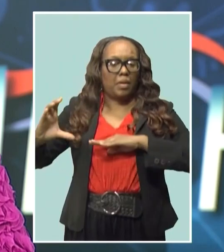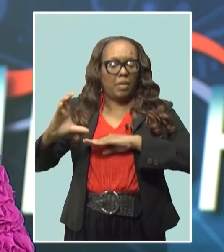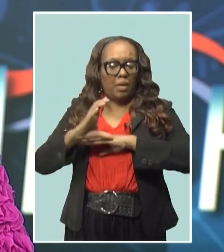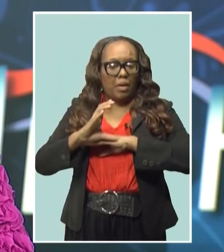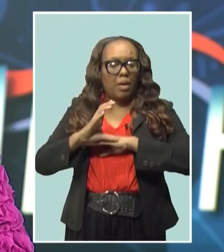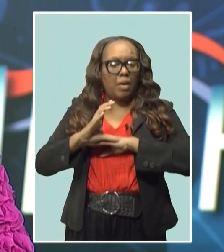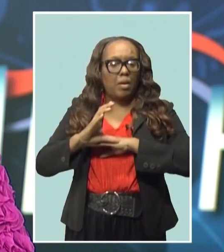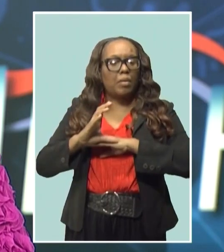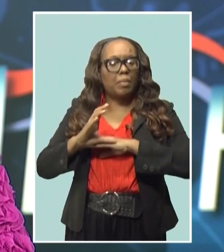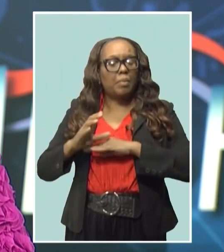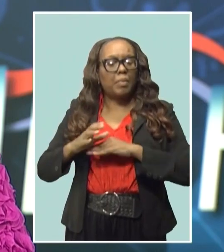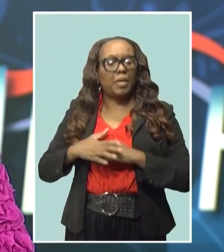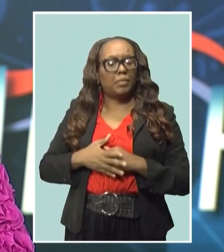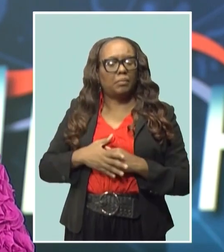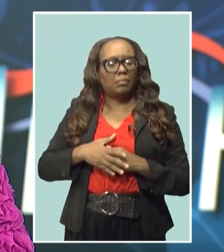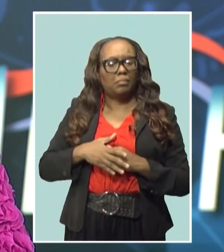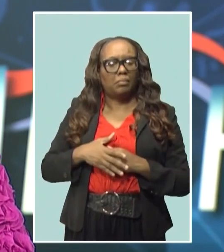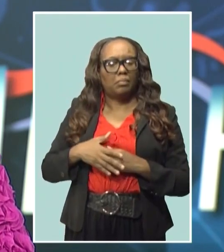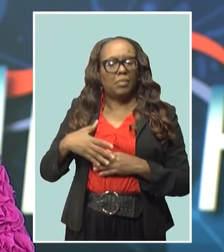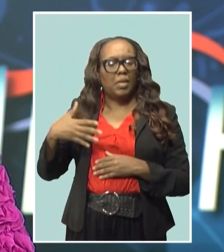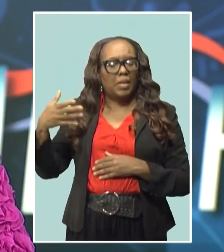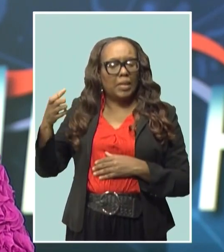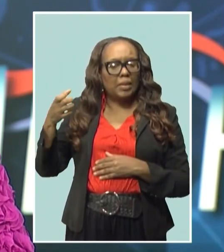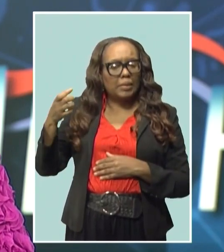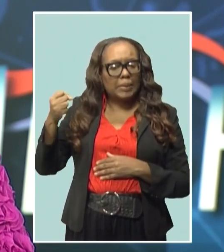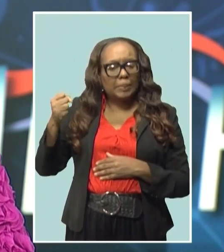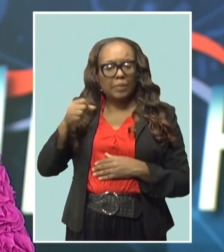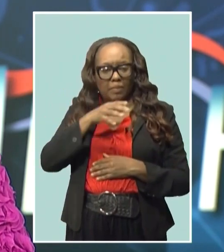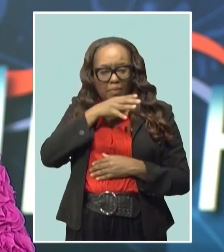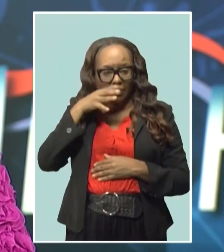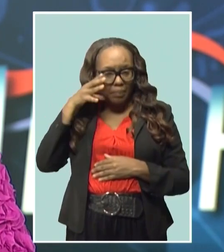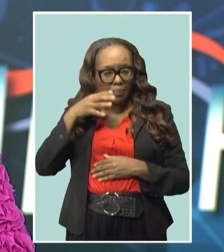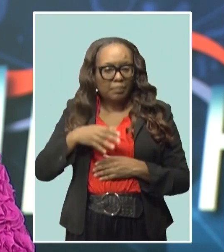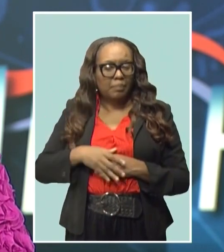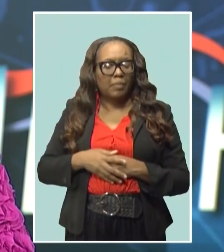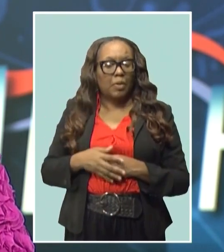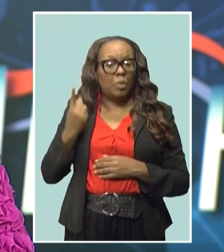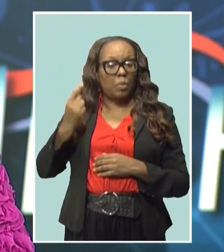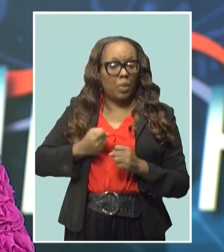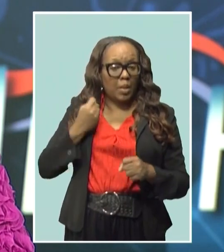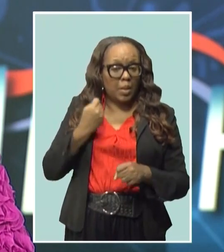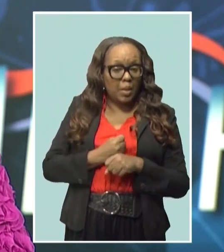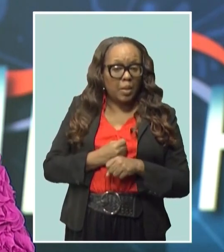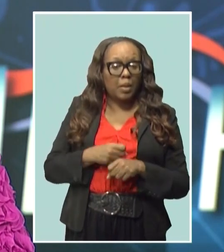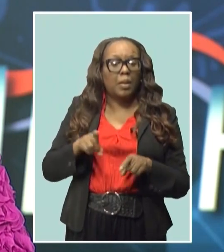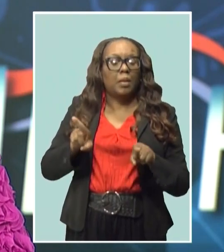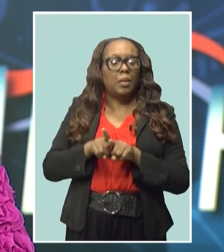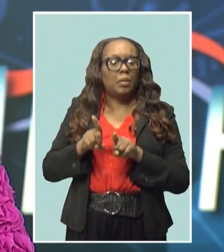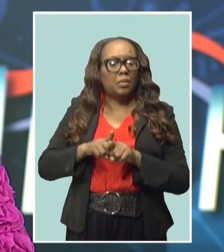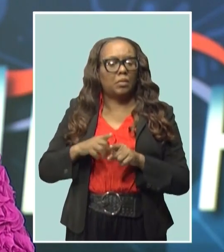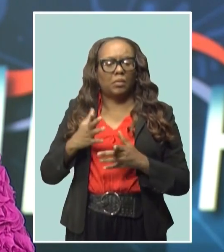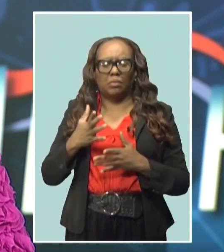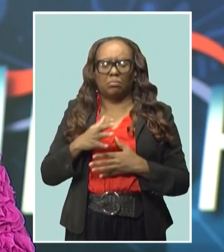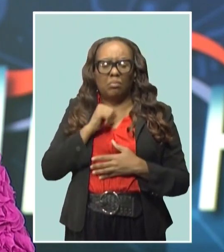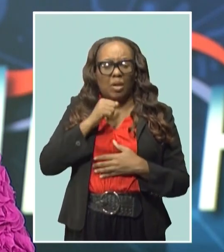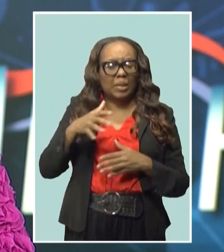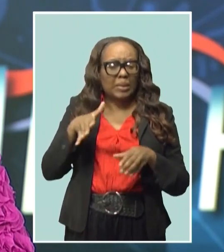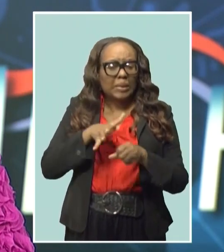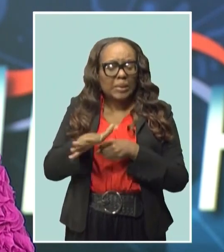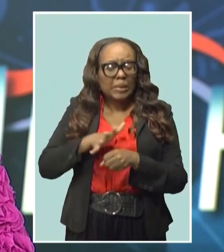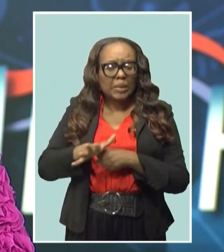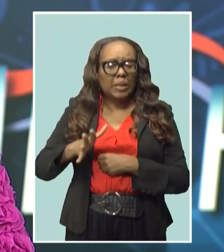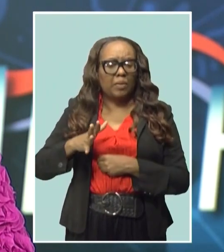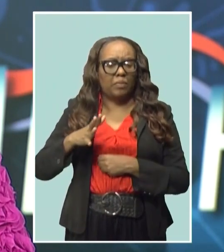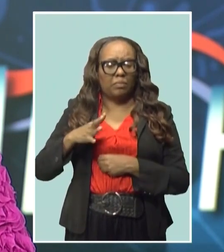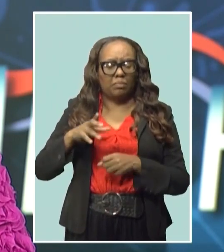the anticipated demands. The dairy official said over the past year, the dairy has also experienced shortfalls of raw milk